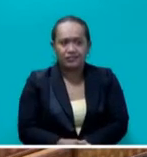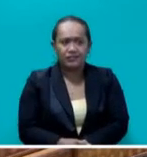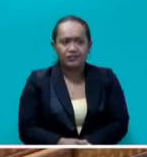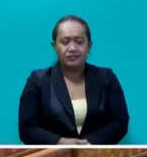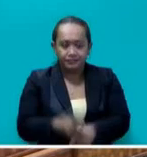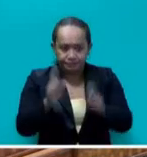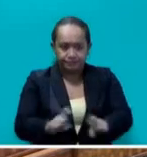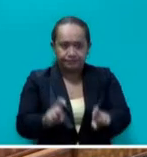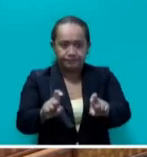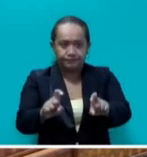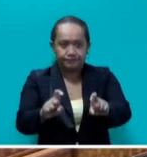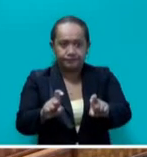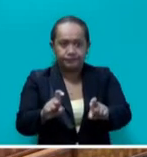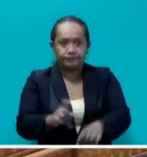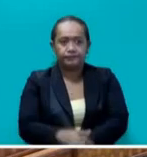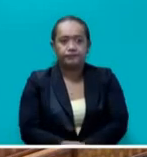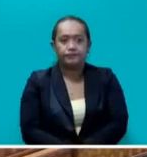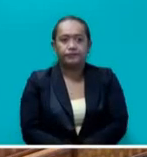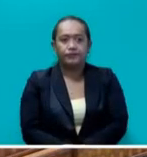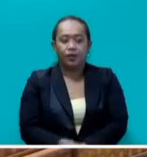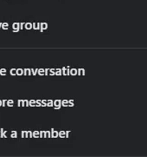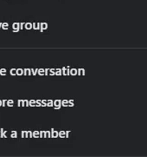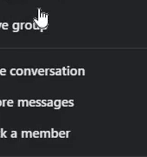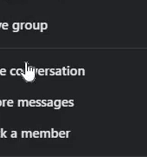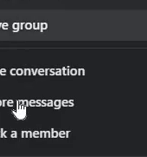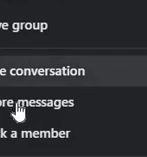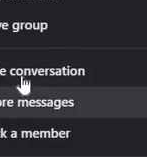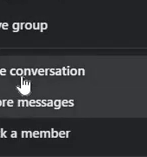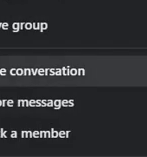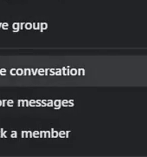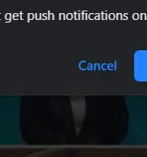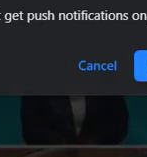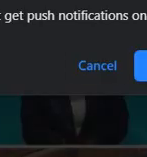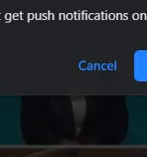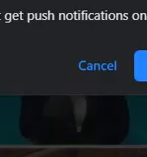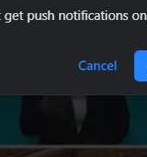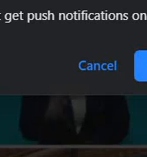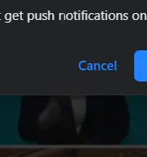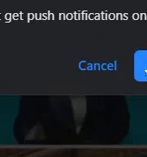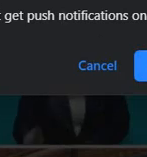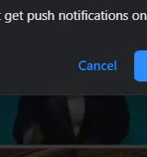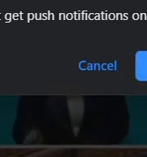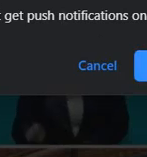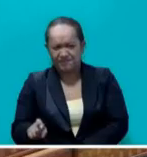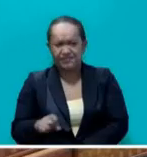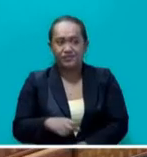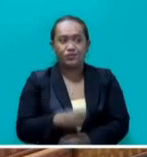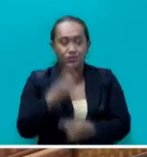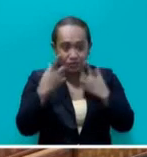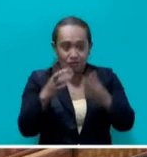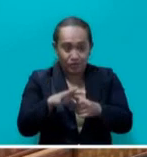is, and we will continue with that. But we will have a full debate on the issues that are